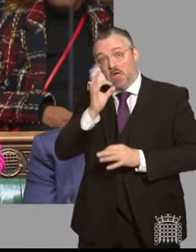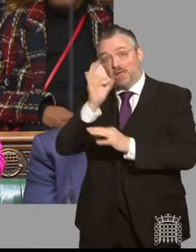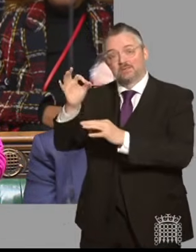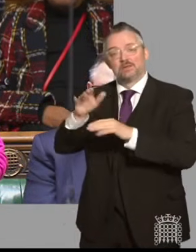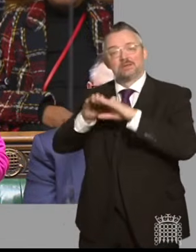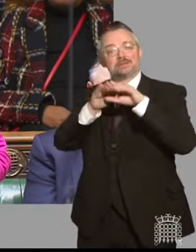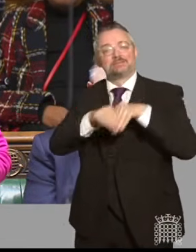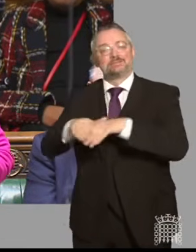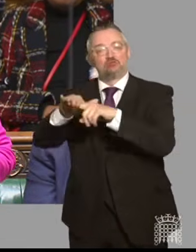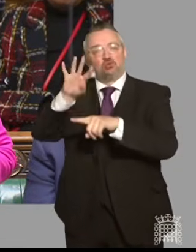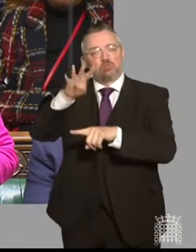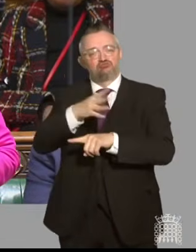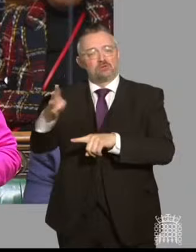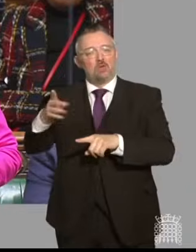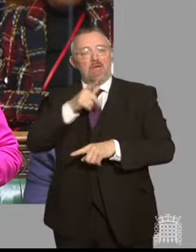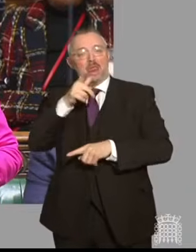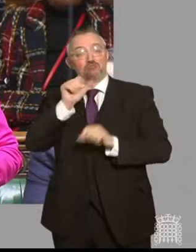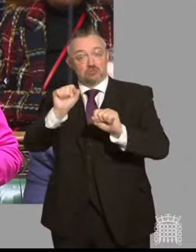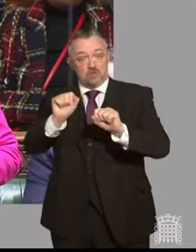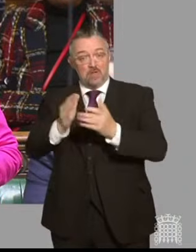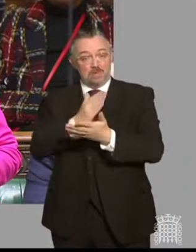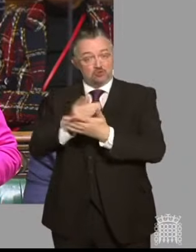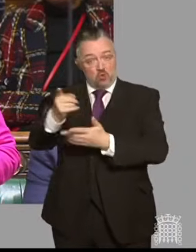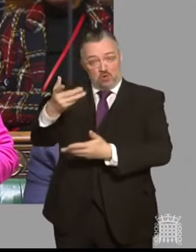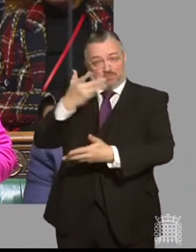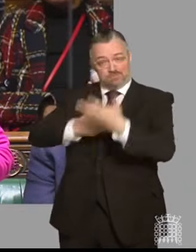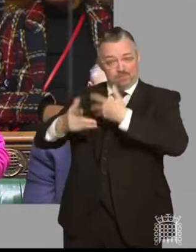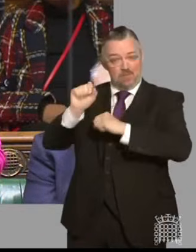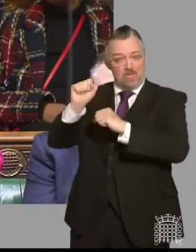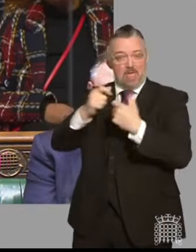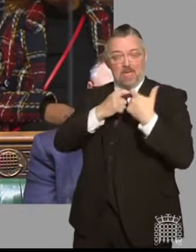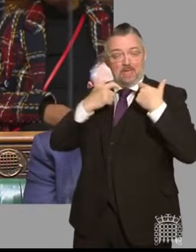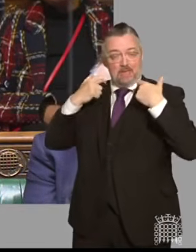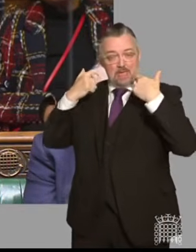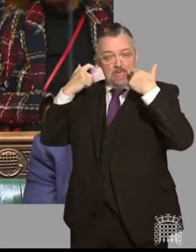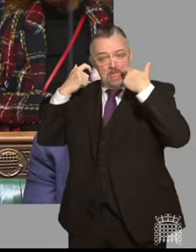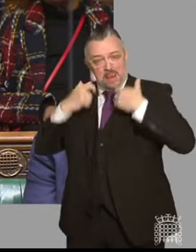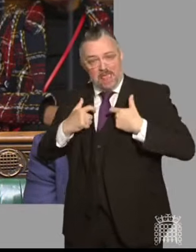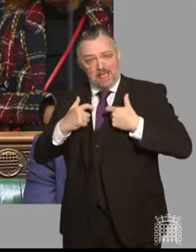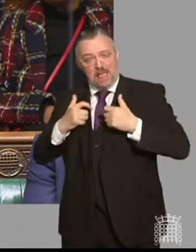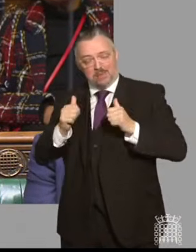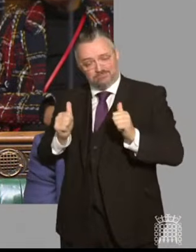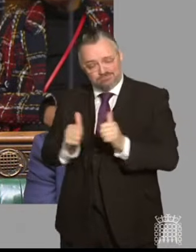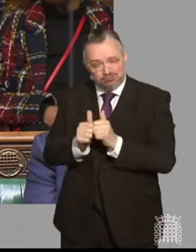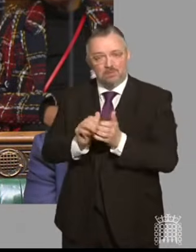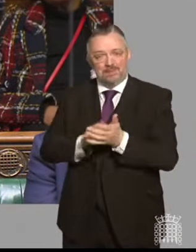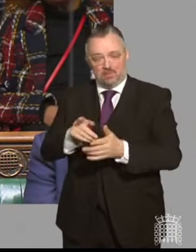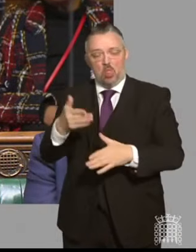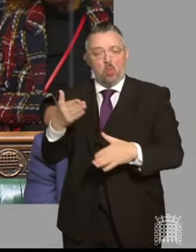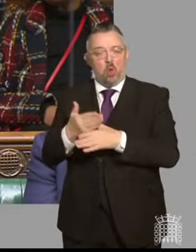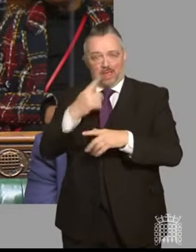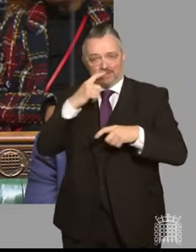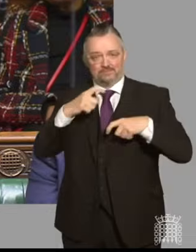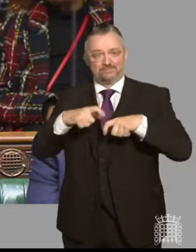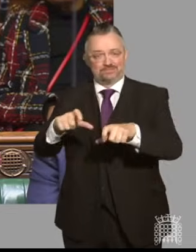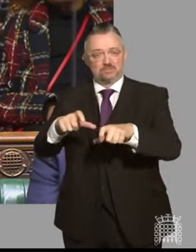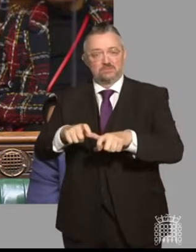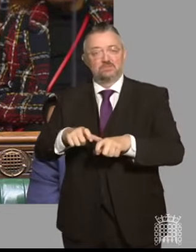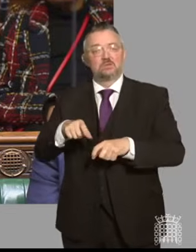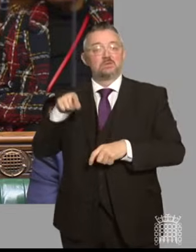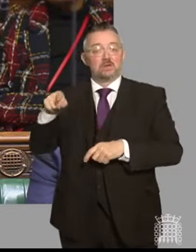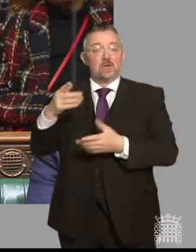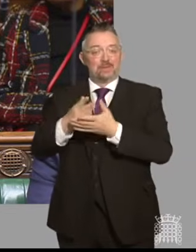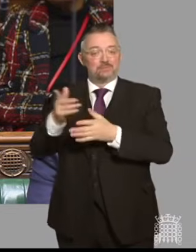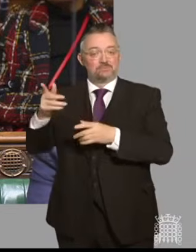legal obligation and fund this vital work? This fog on the time is impeding local businesses and risks